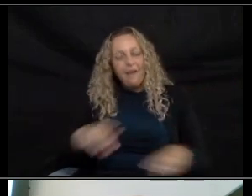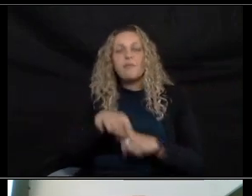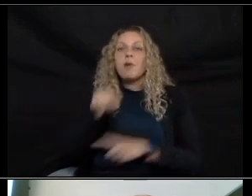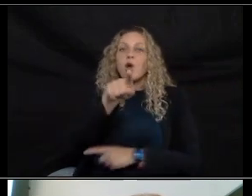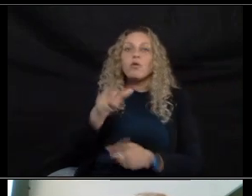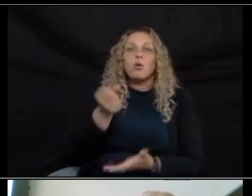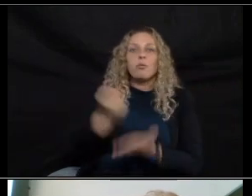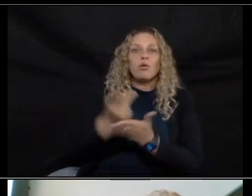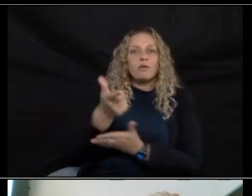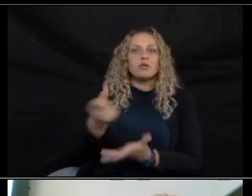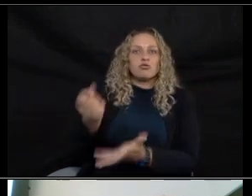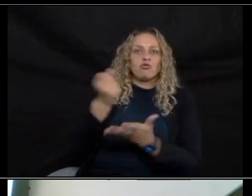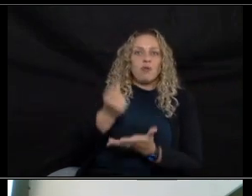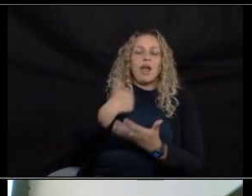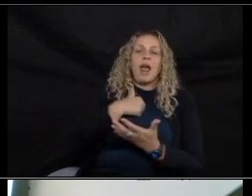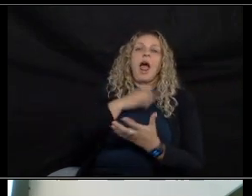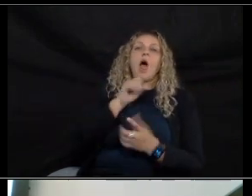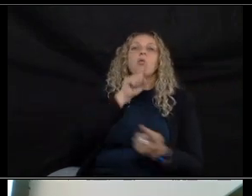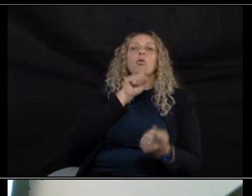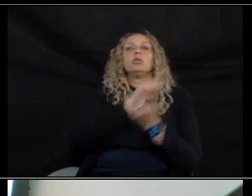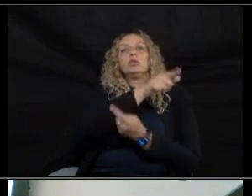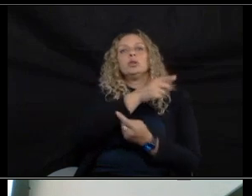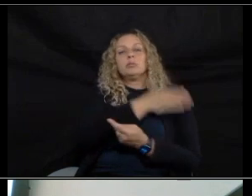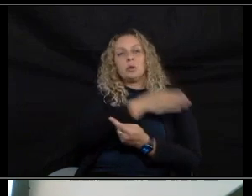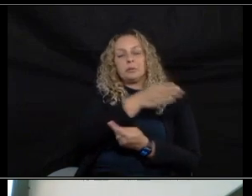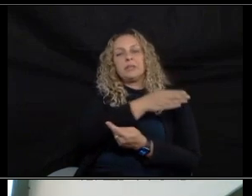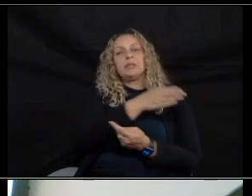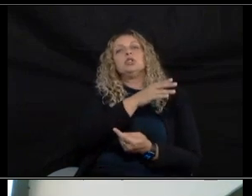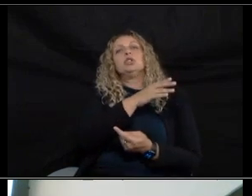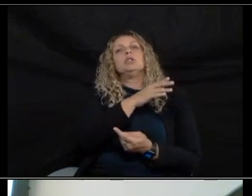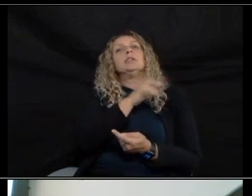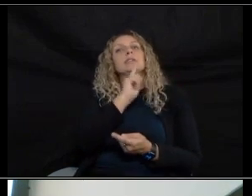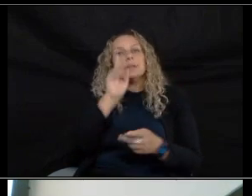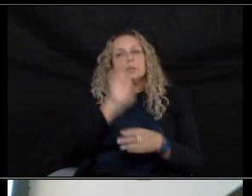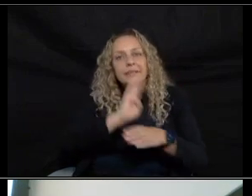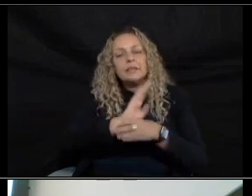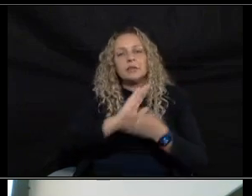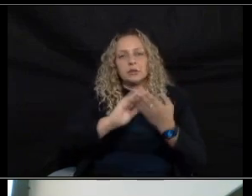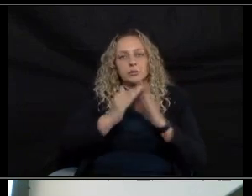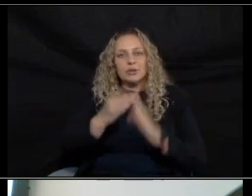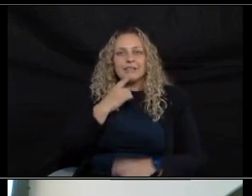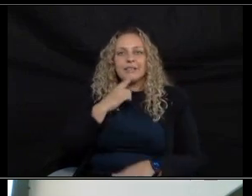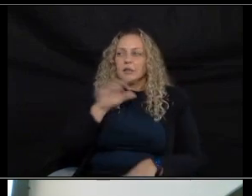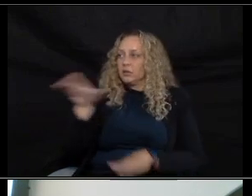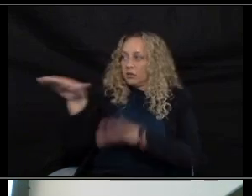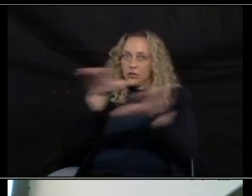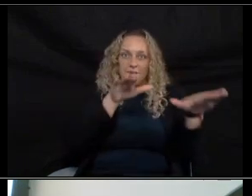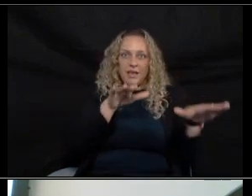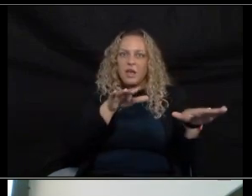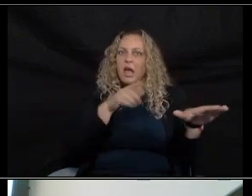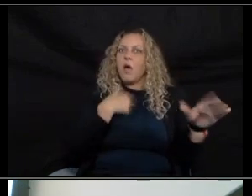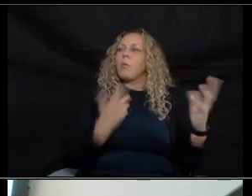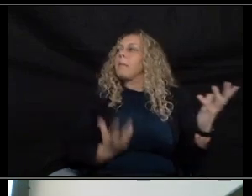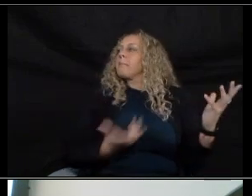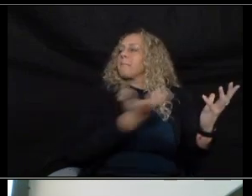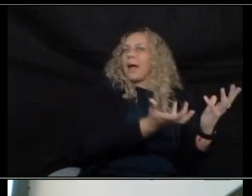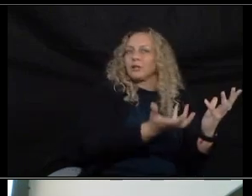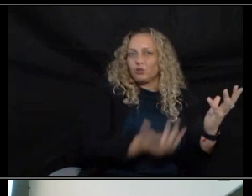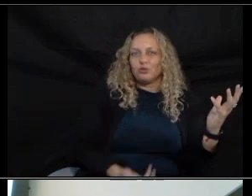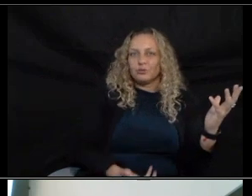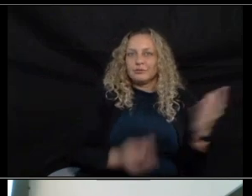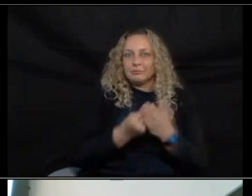grant, I would love to go to the city of Boynton Beach, to your citizens, to your business community, and say, let's match it. If the